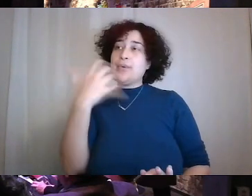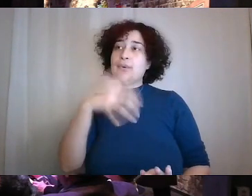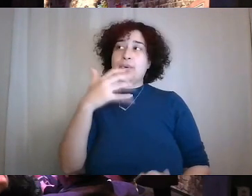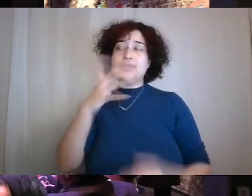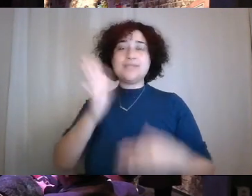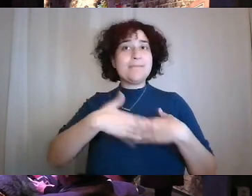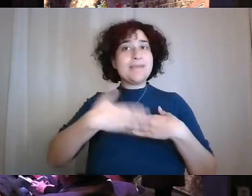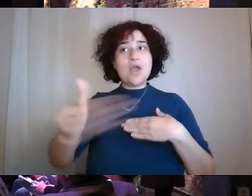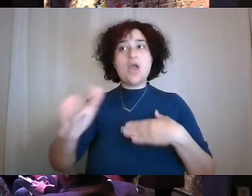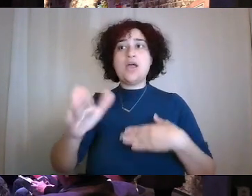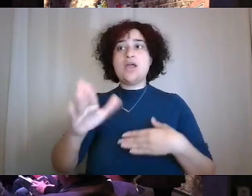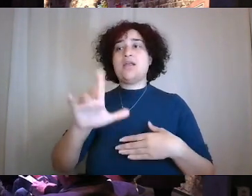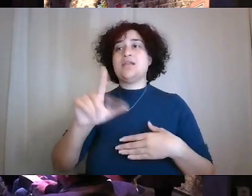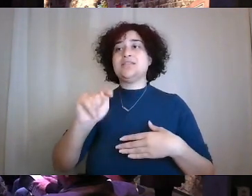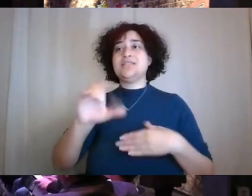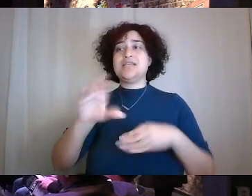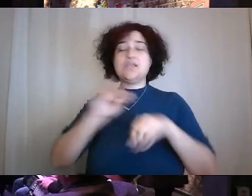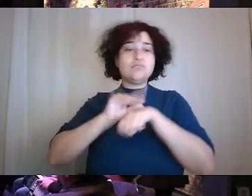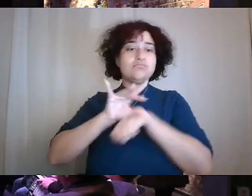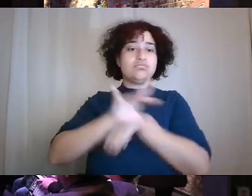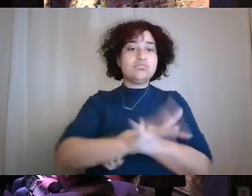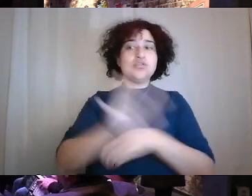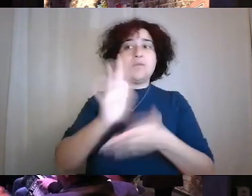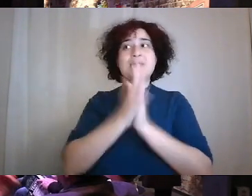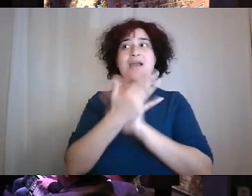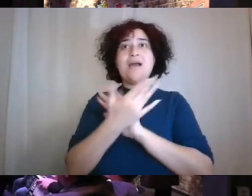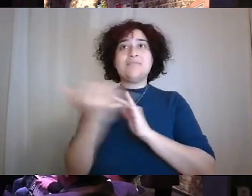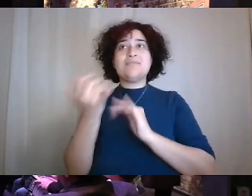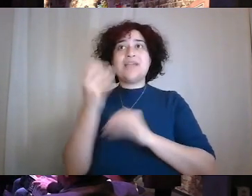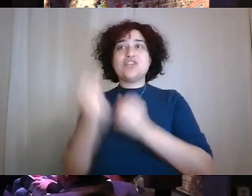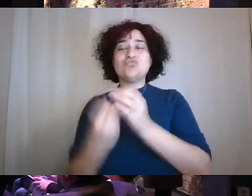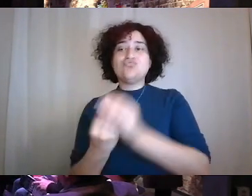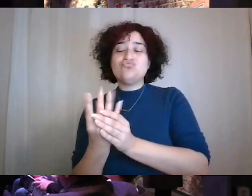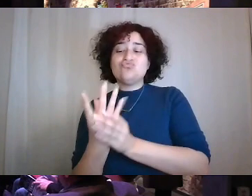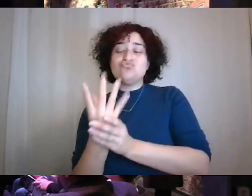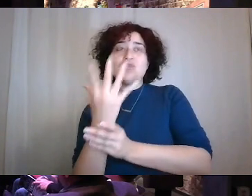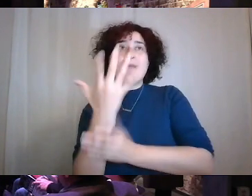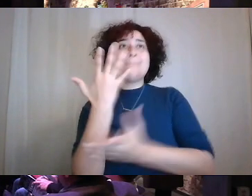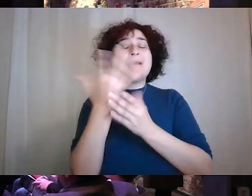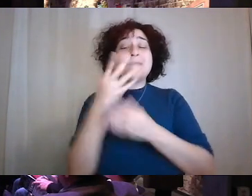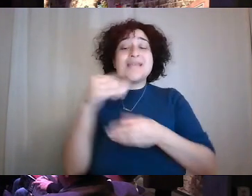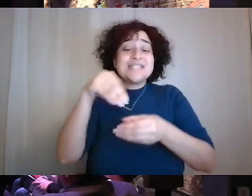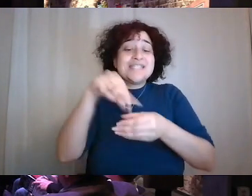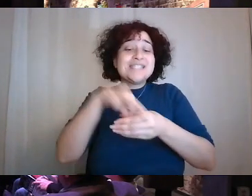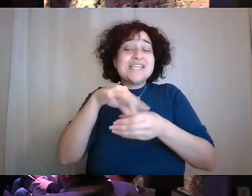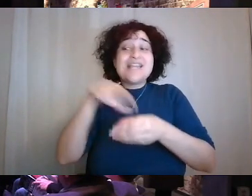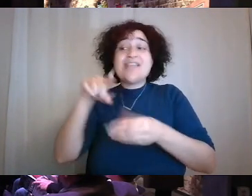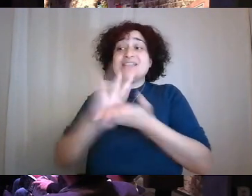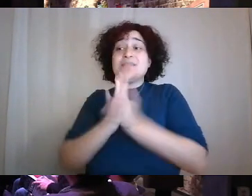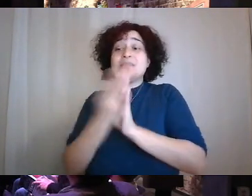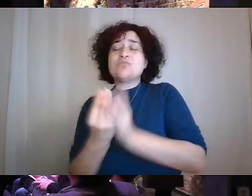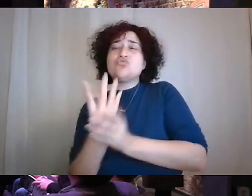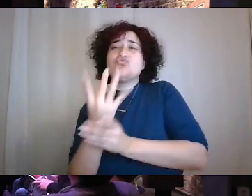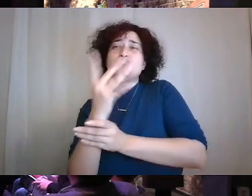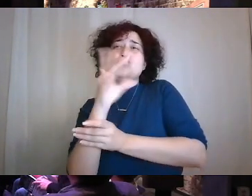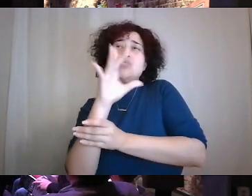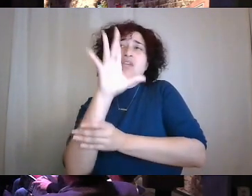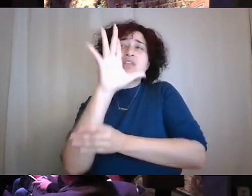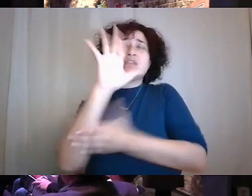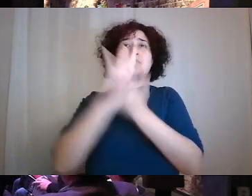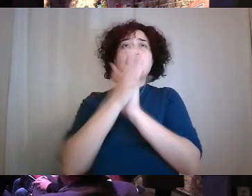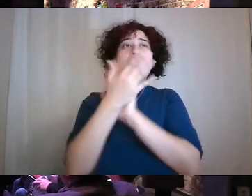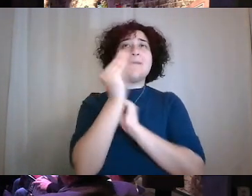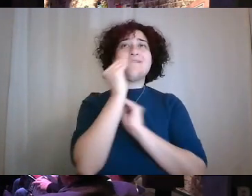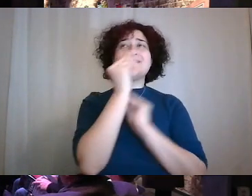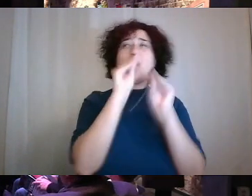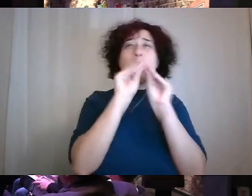branch out as a tree might, as a seed. Maybe the LTC is a seed and this is a tree that has flowered in so many different